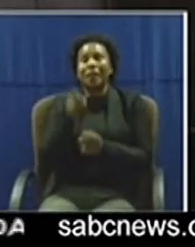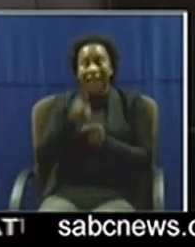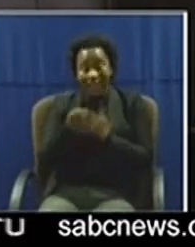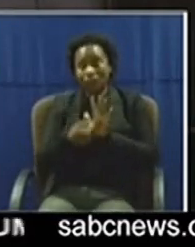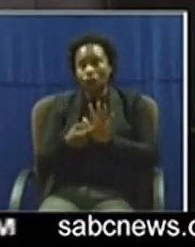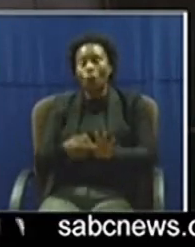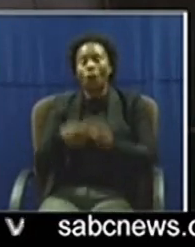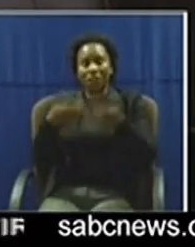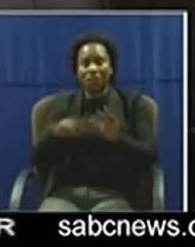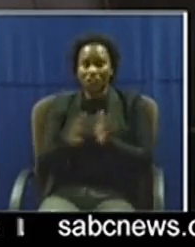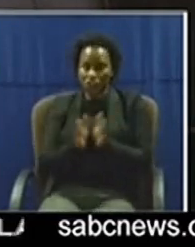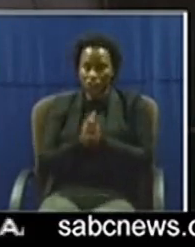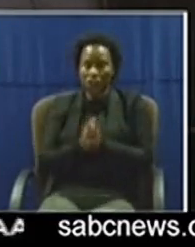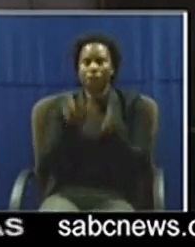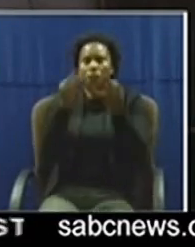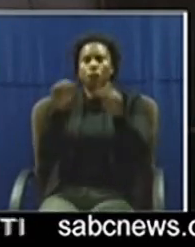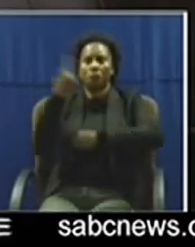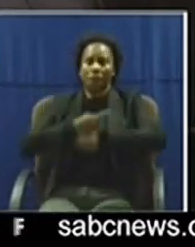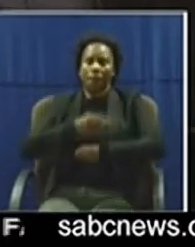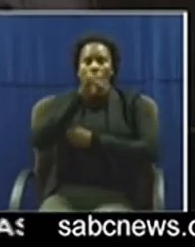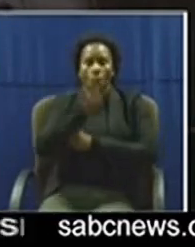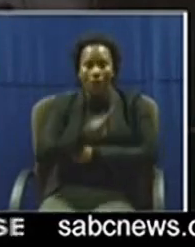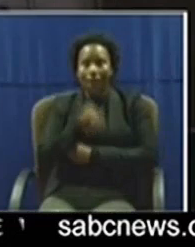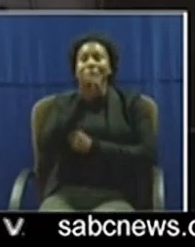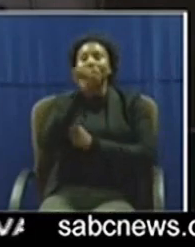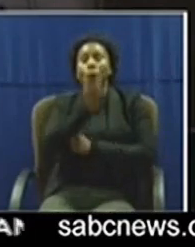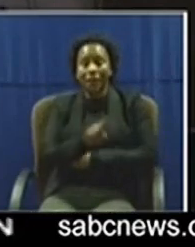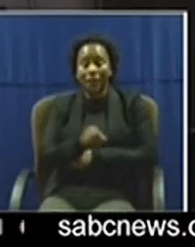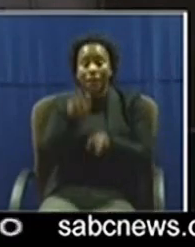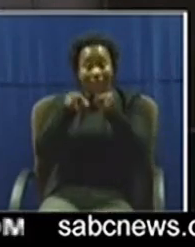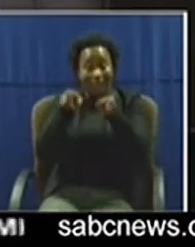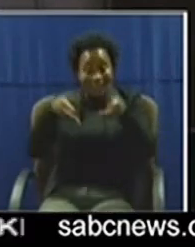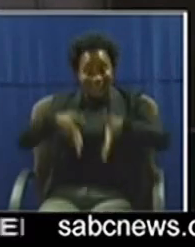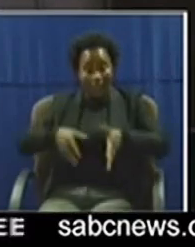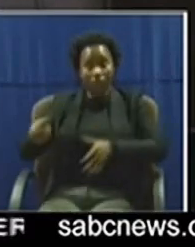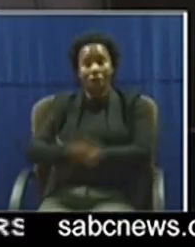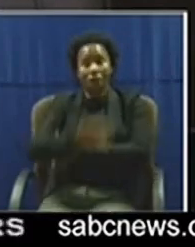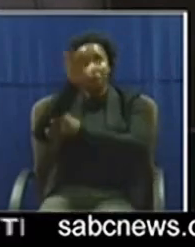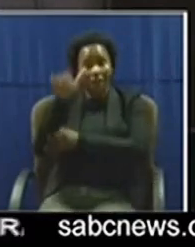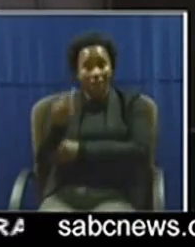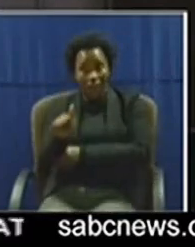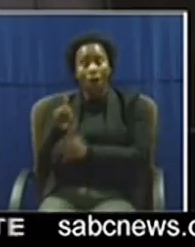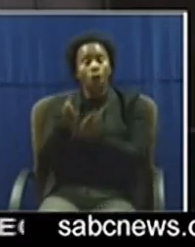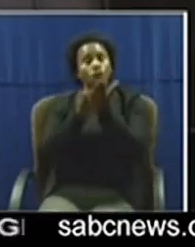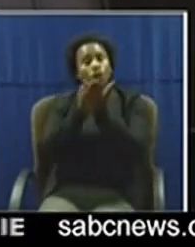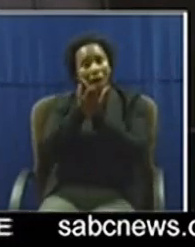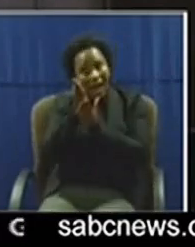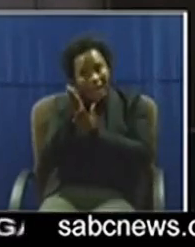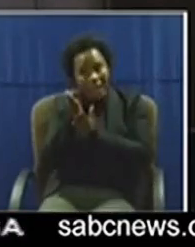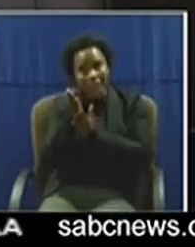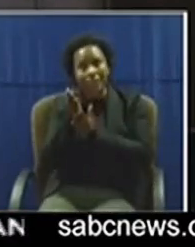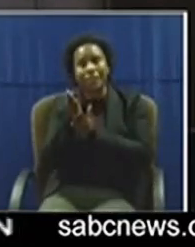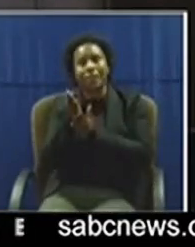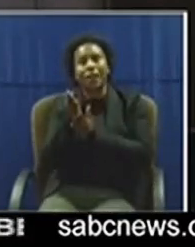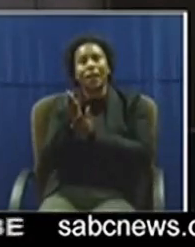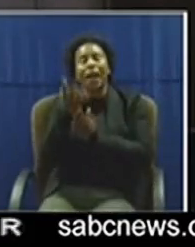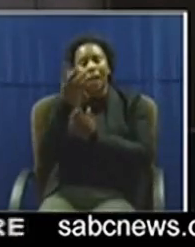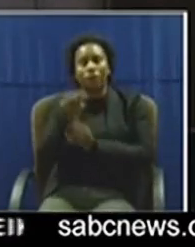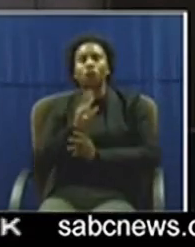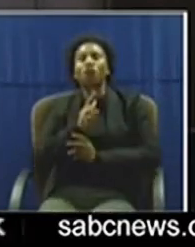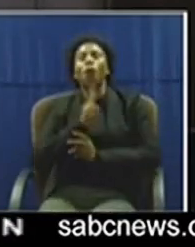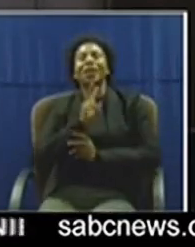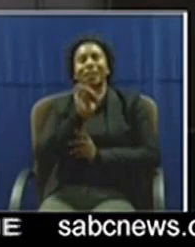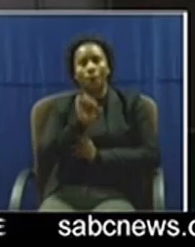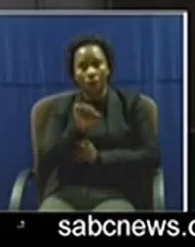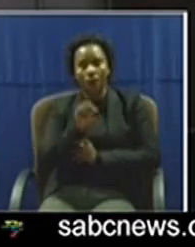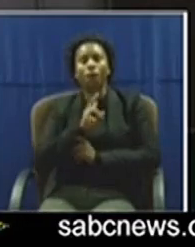Day. And what it means is that the people of South Africa have the right to have their voice, to